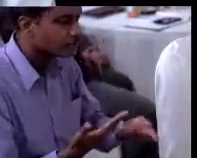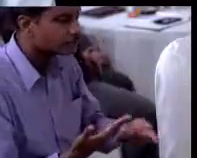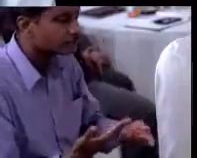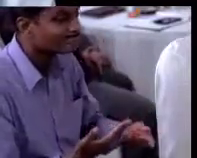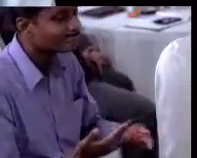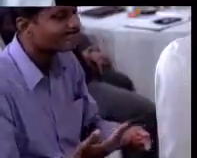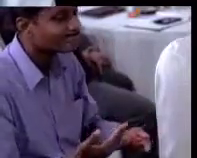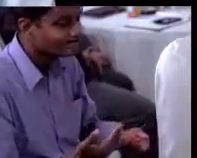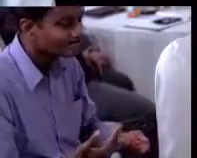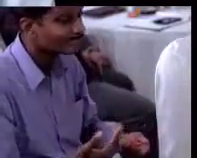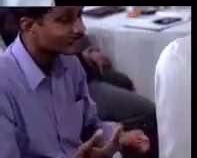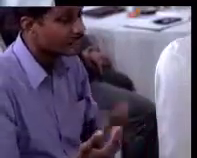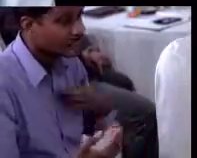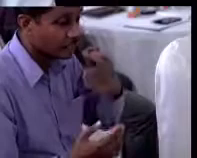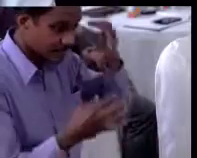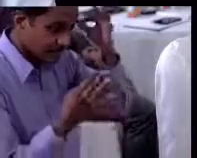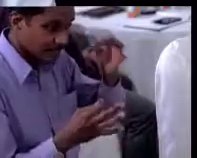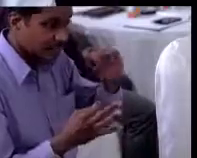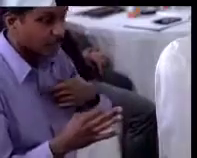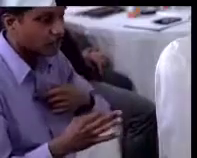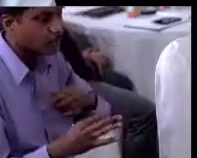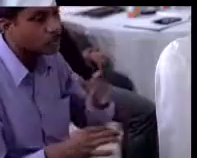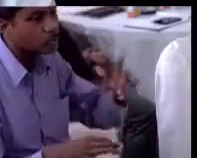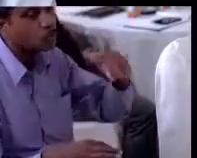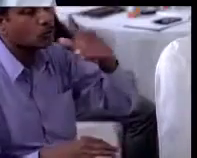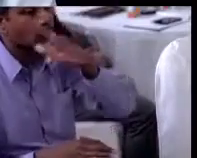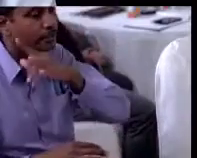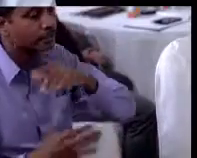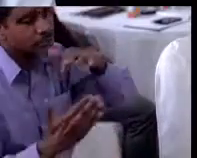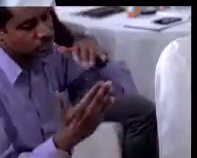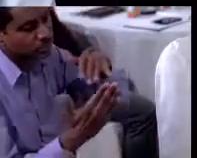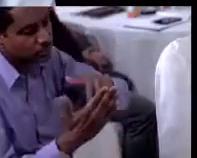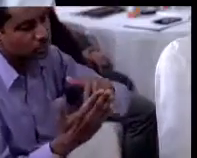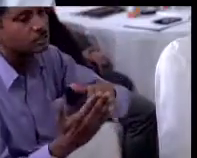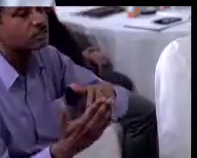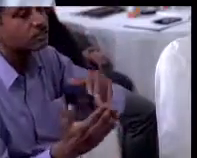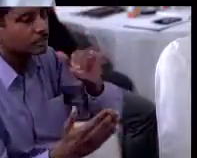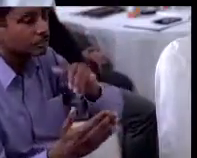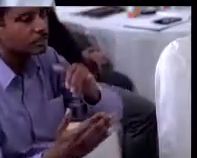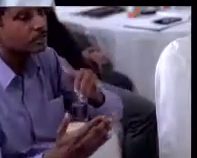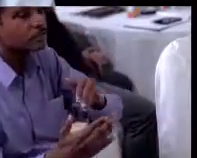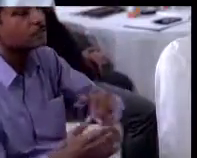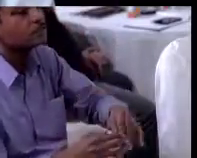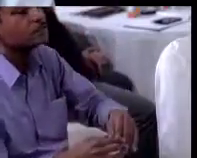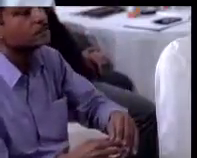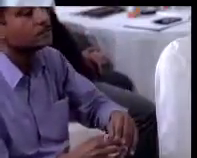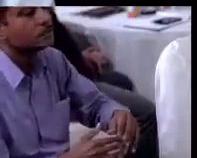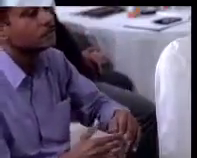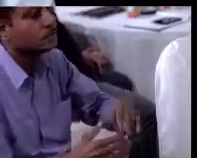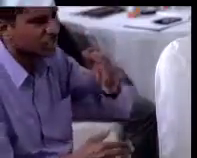I could not look at my lab. It was that level. And I decided I was going to go away to